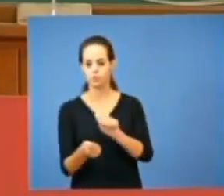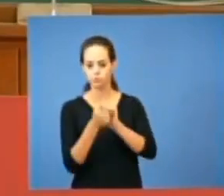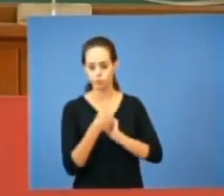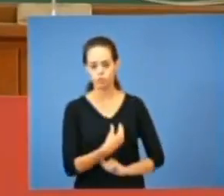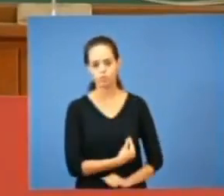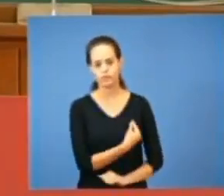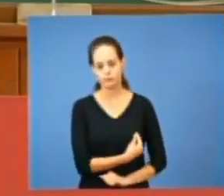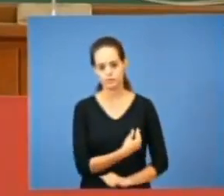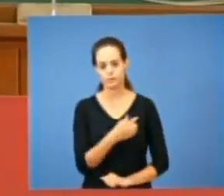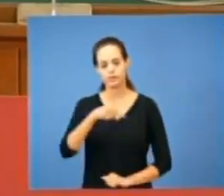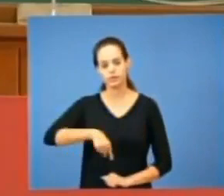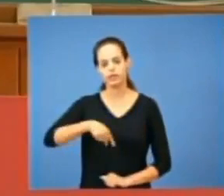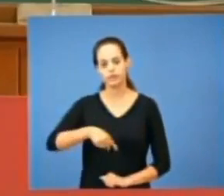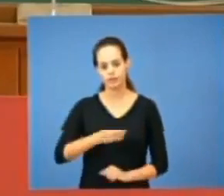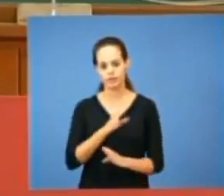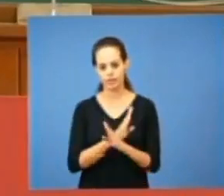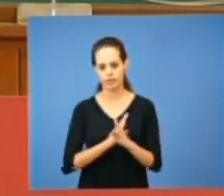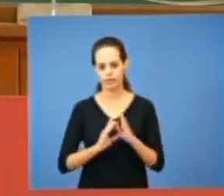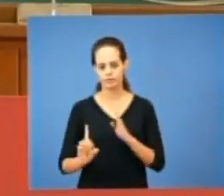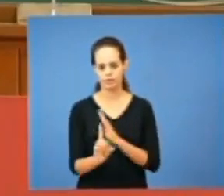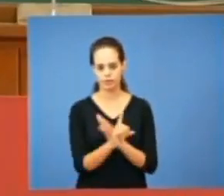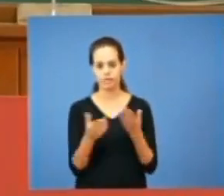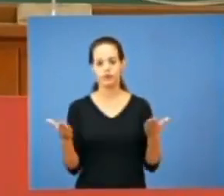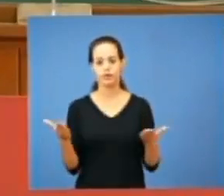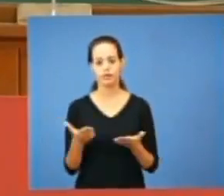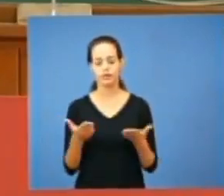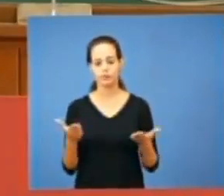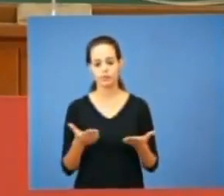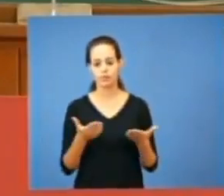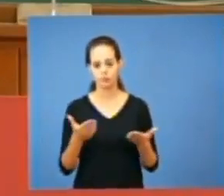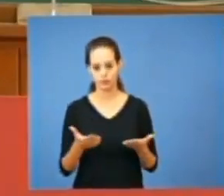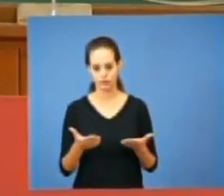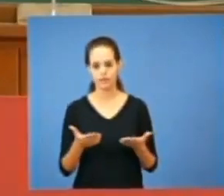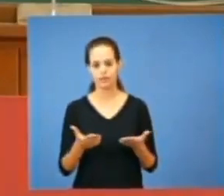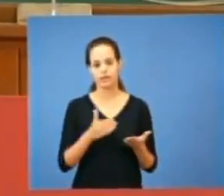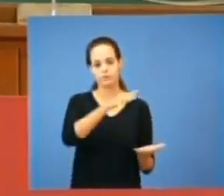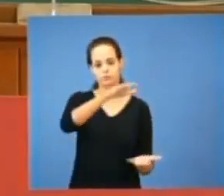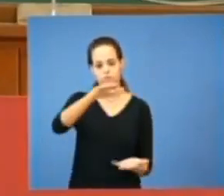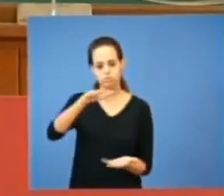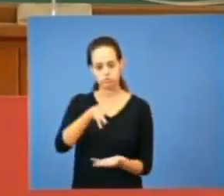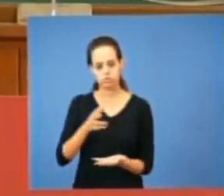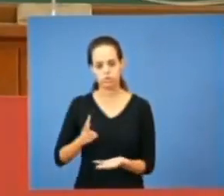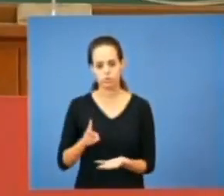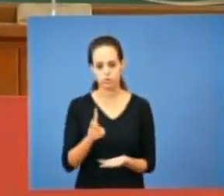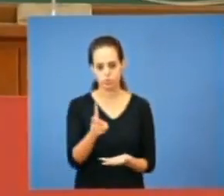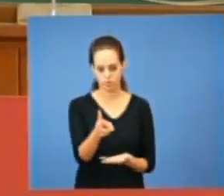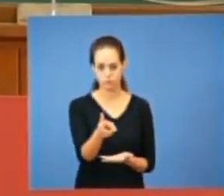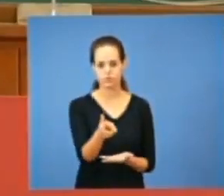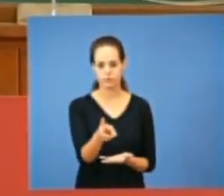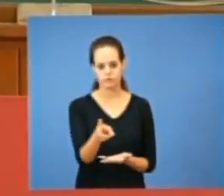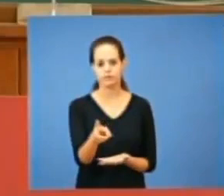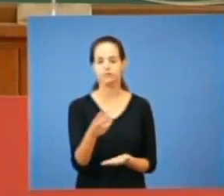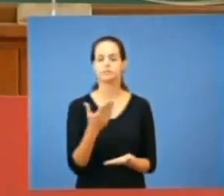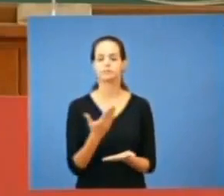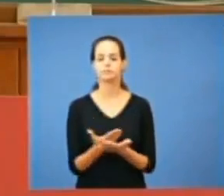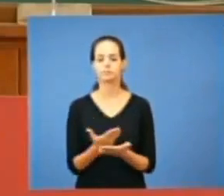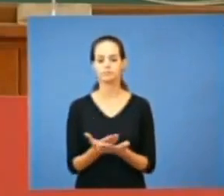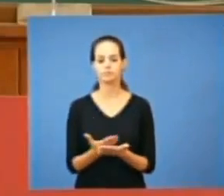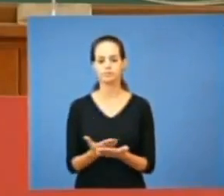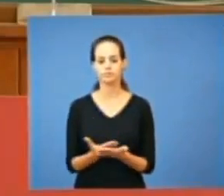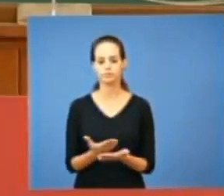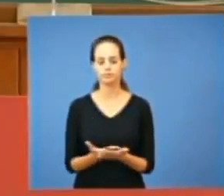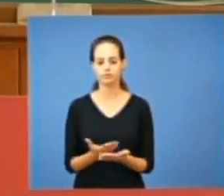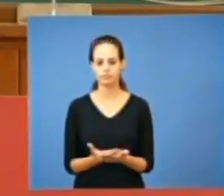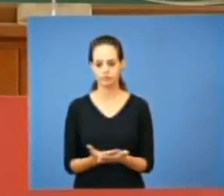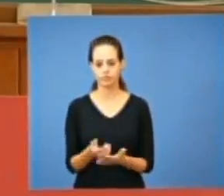with us in this Sunday school. We're going to now broadcast or give continuity to our